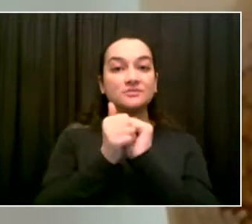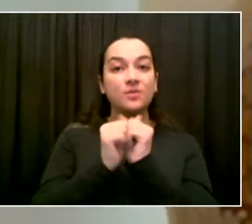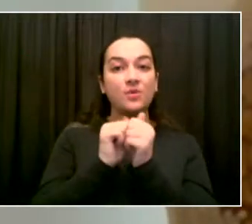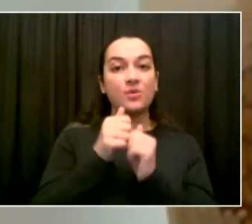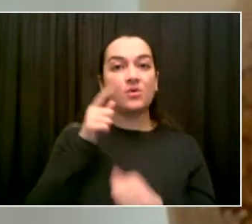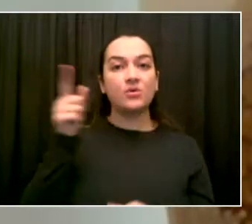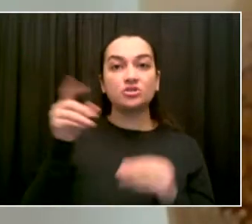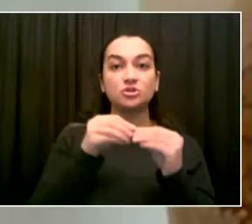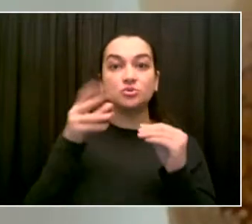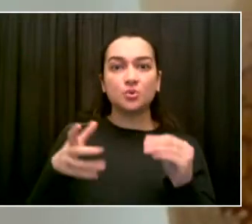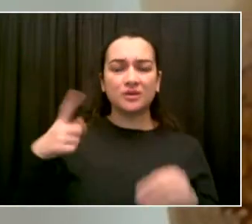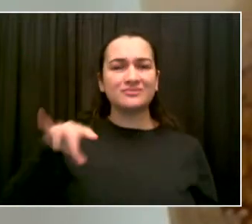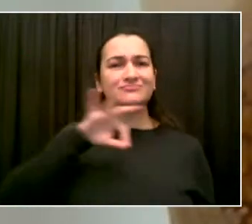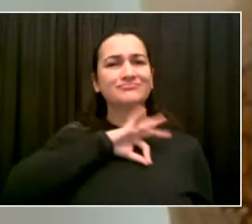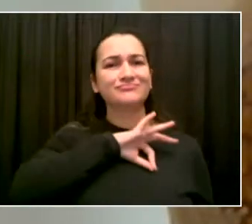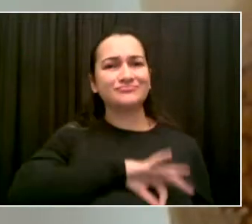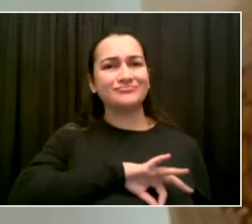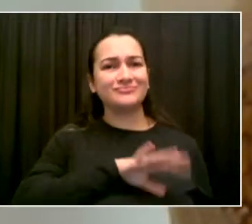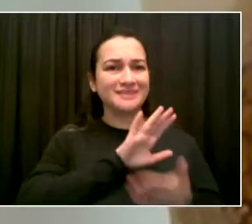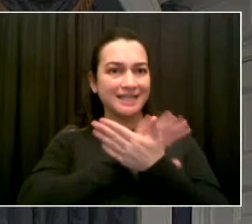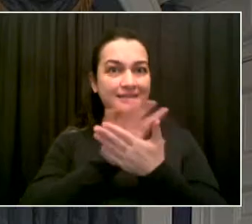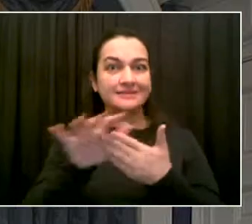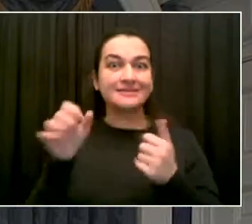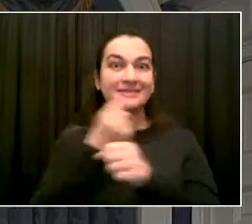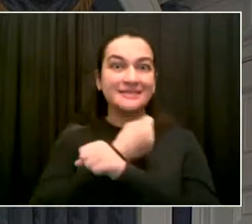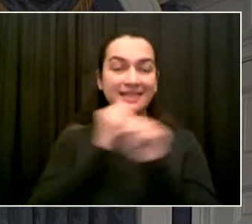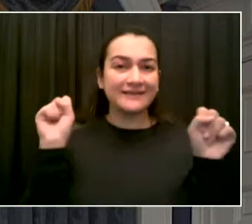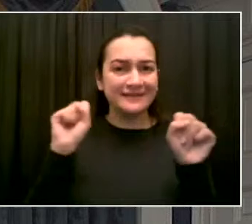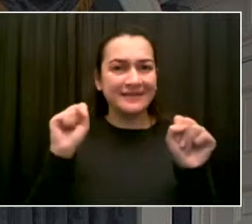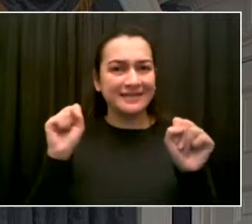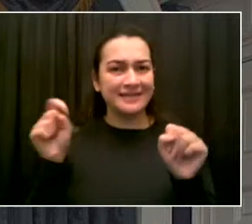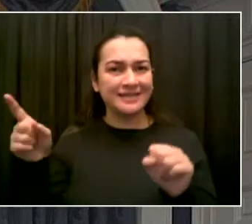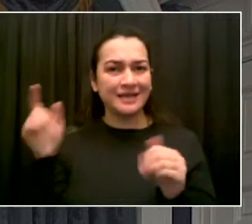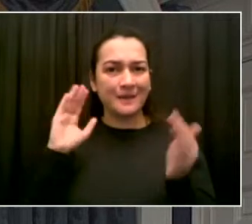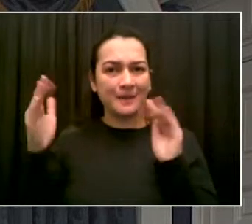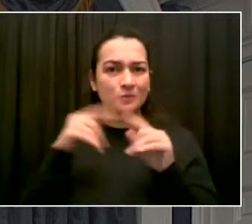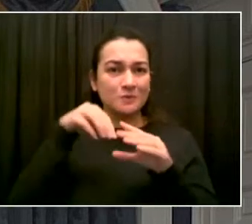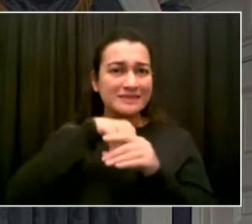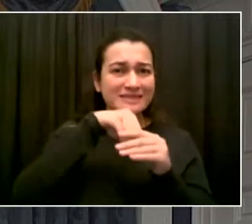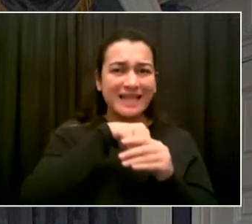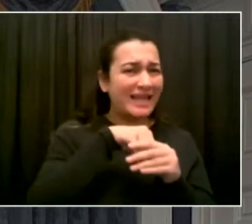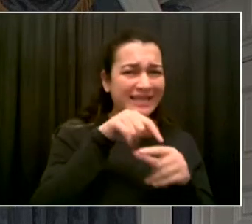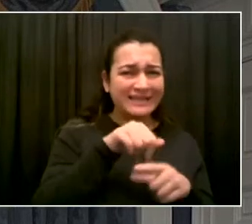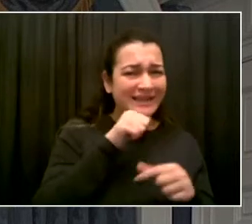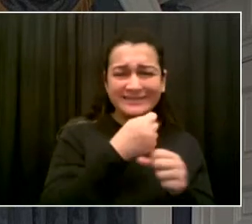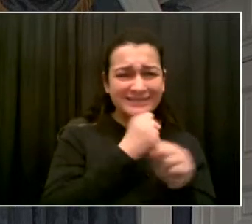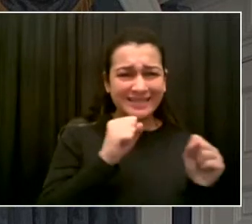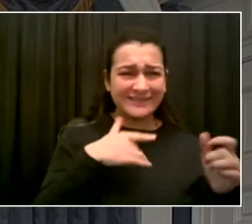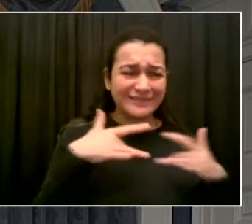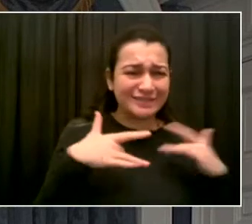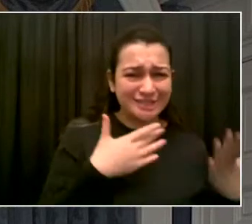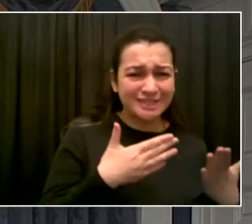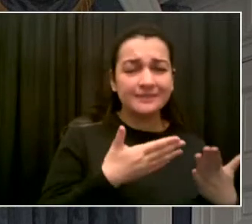indoor sports activities. Thank you. Go ahead. The next is Mark Hallam from AM New York.